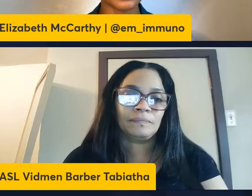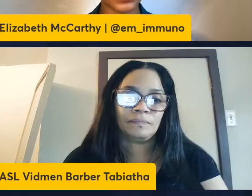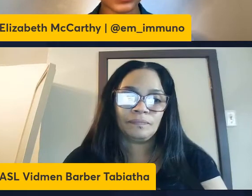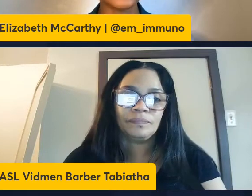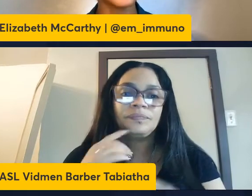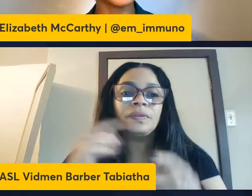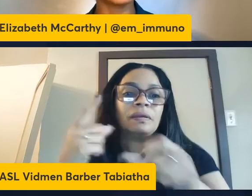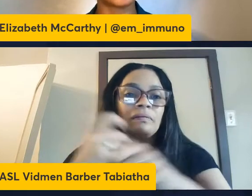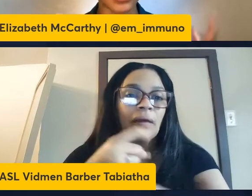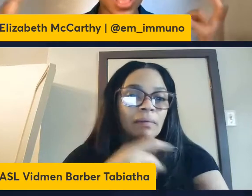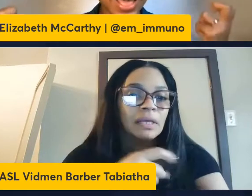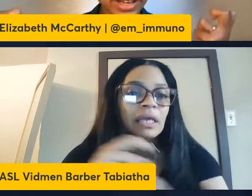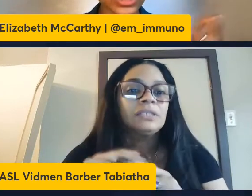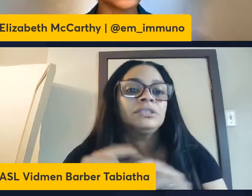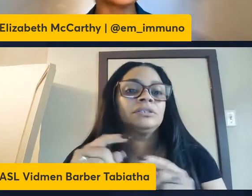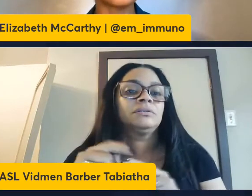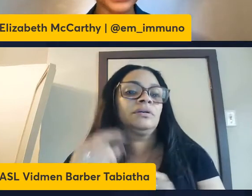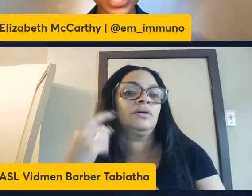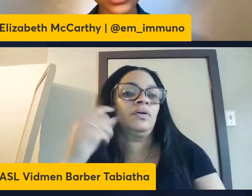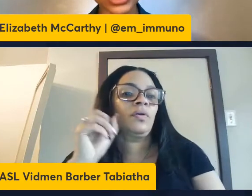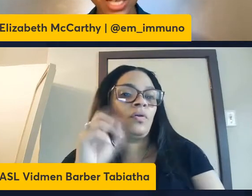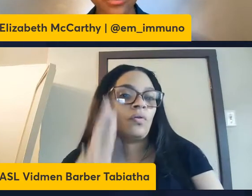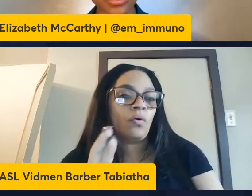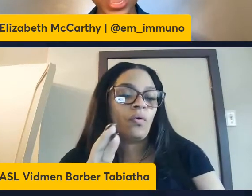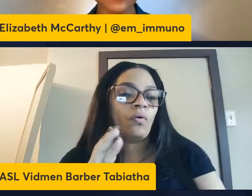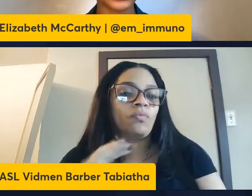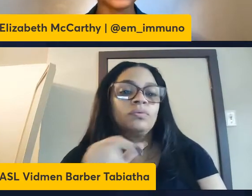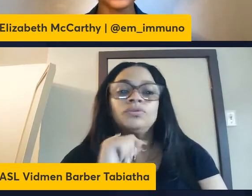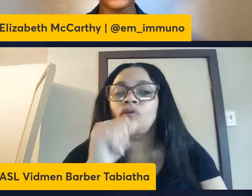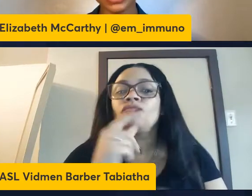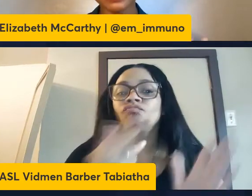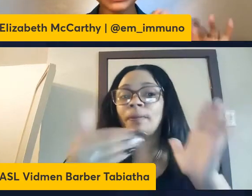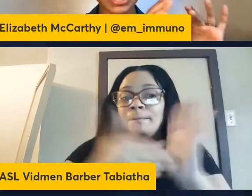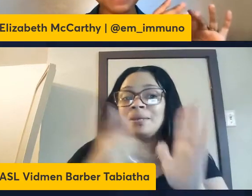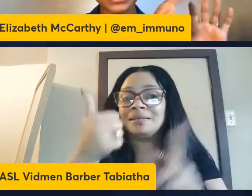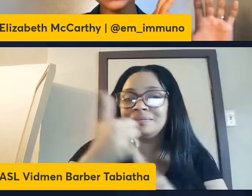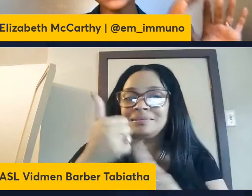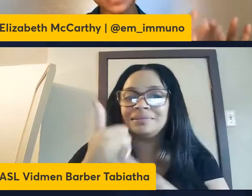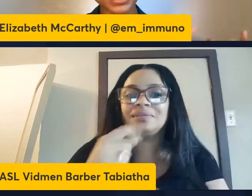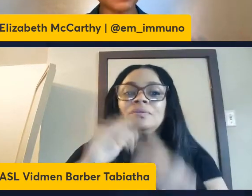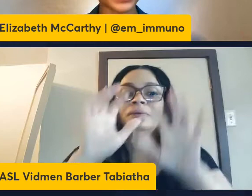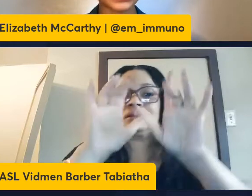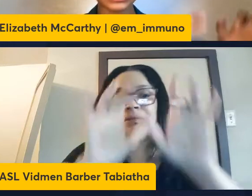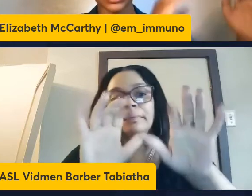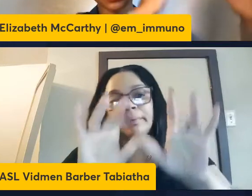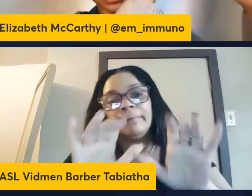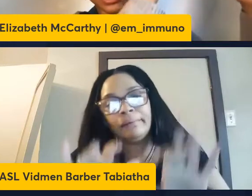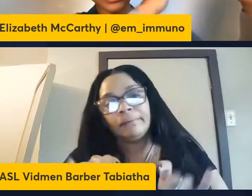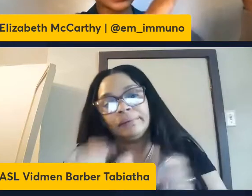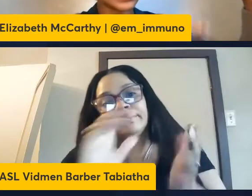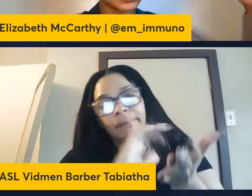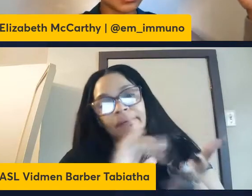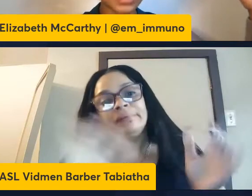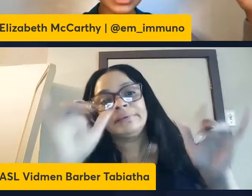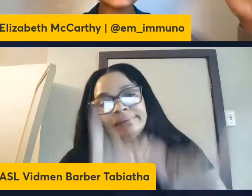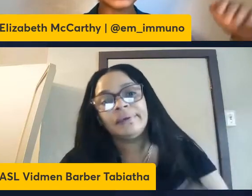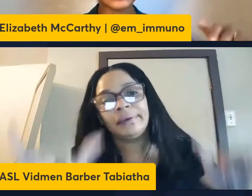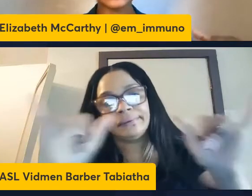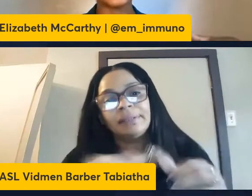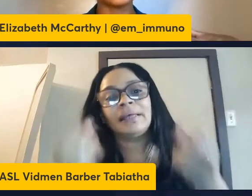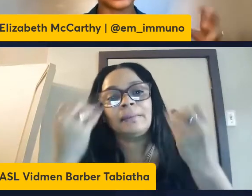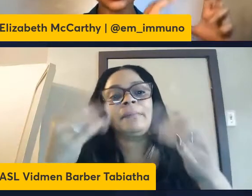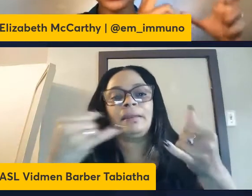computational principle of dry or don't repeat yourself, right? Where you don't want to be typing these same commands, this